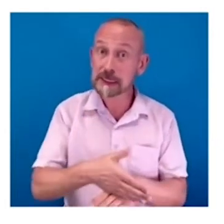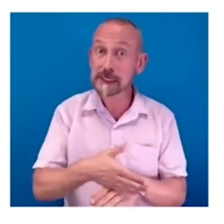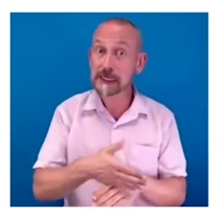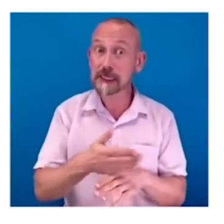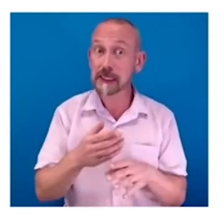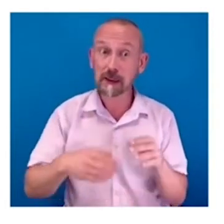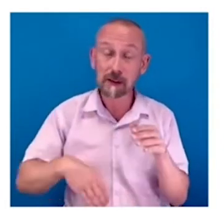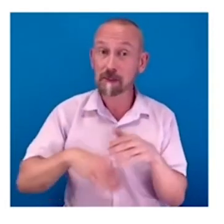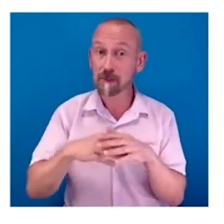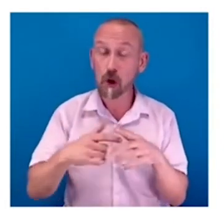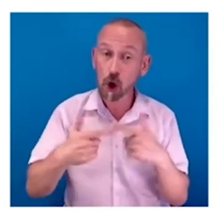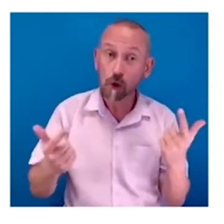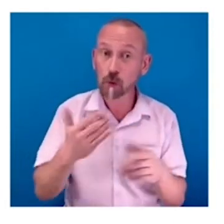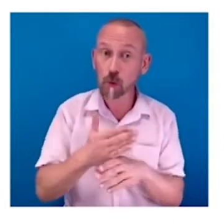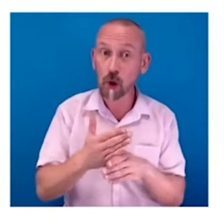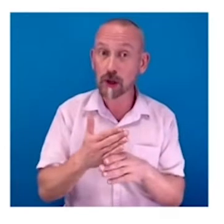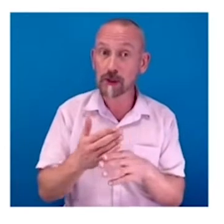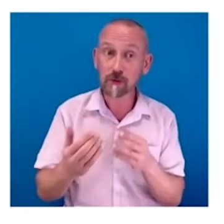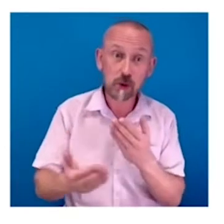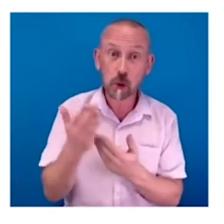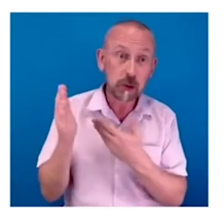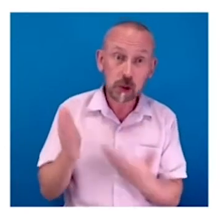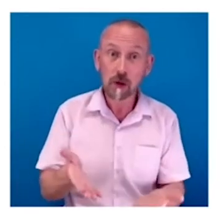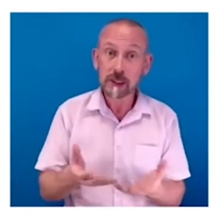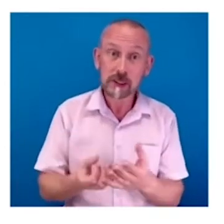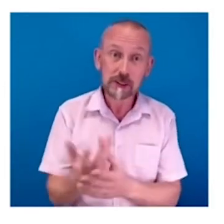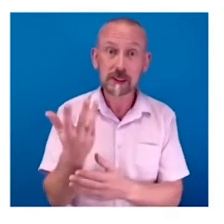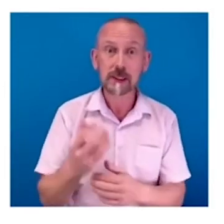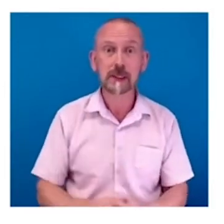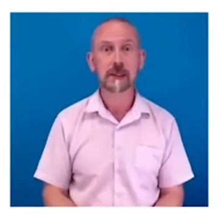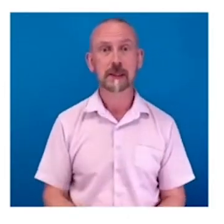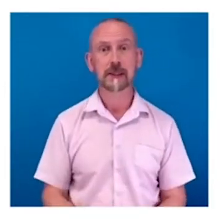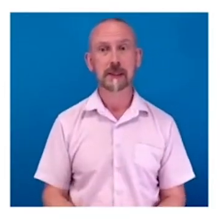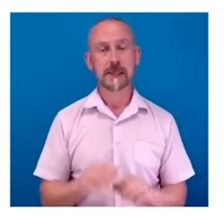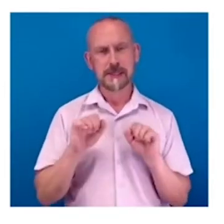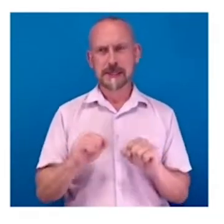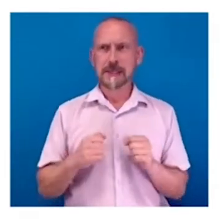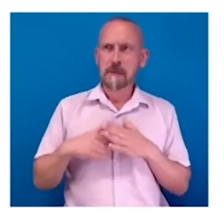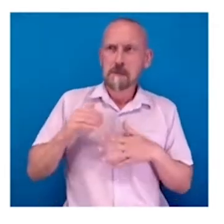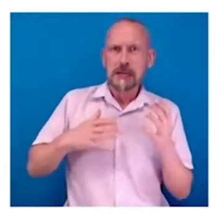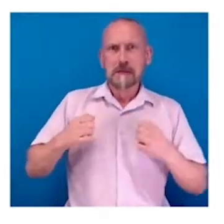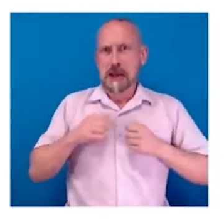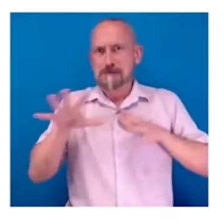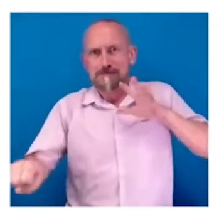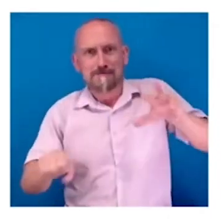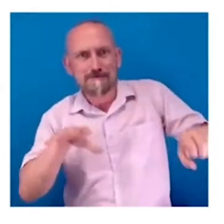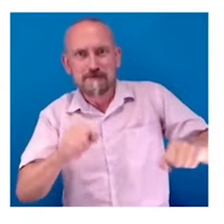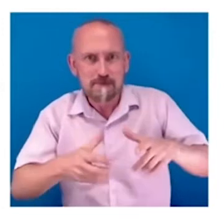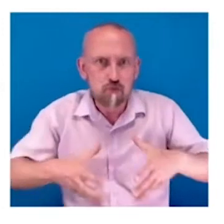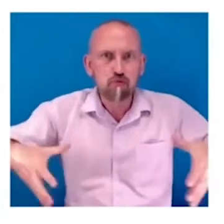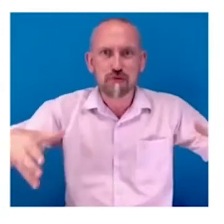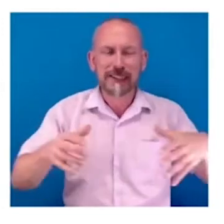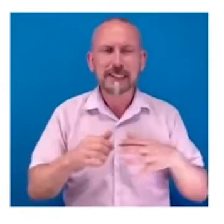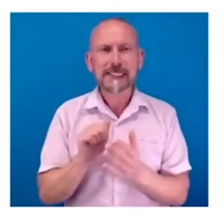on with lots of work and you're building your new service and so on? Yeah, building my empire. Yes, it's intense but great fun. Really enjoying it. Thank